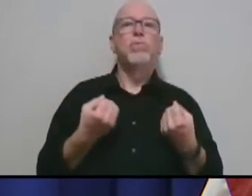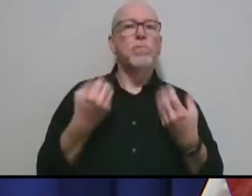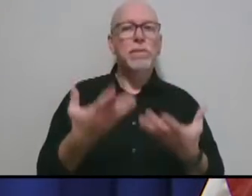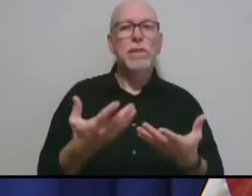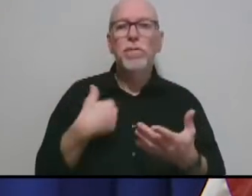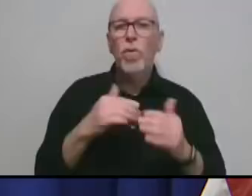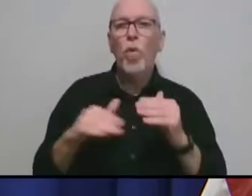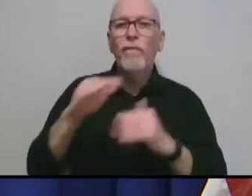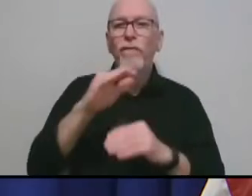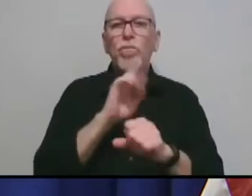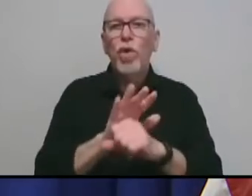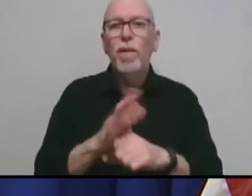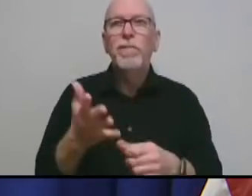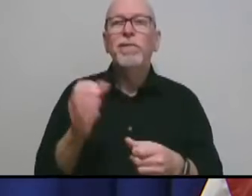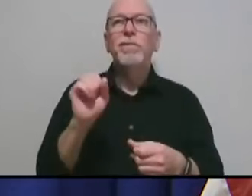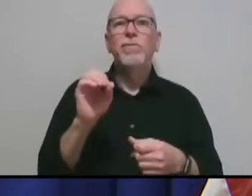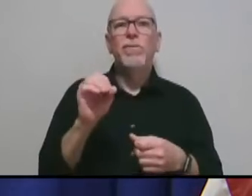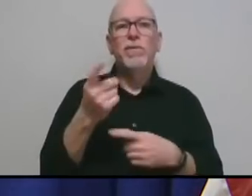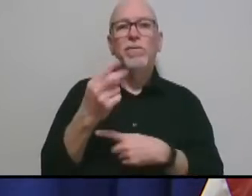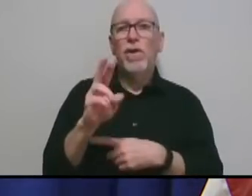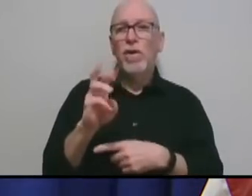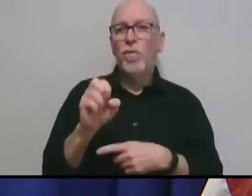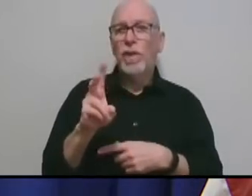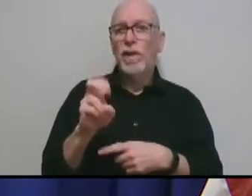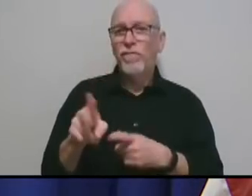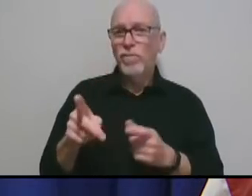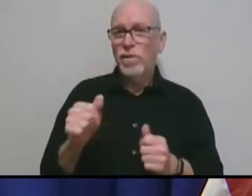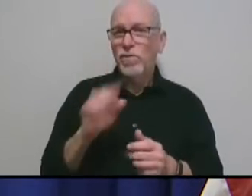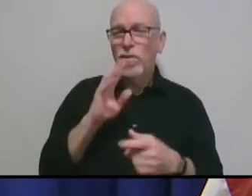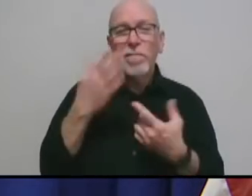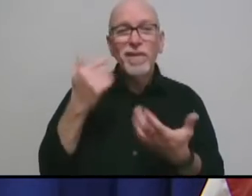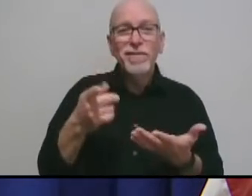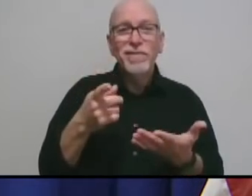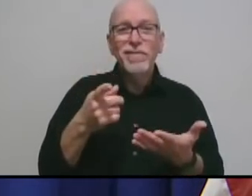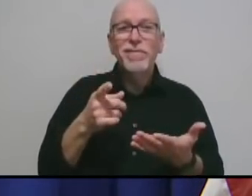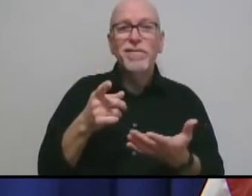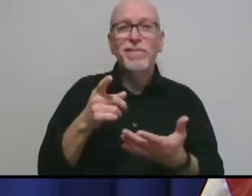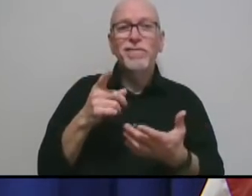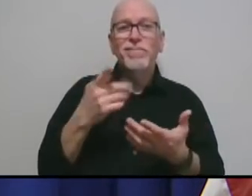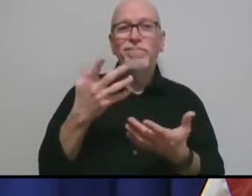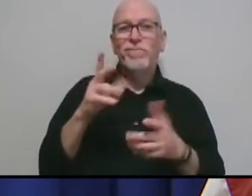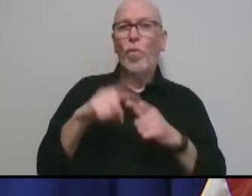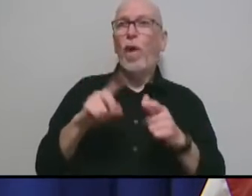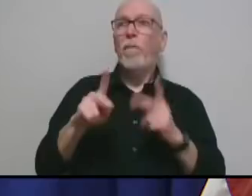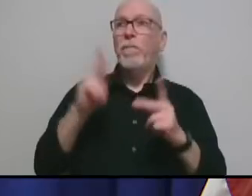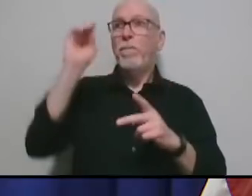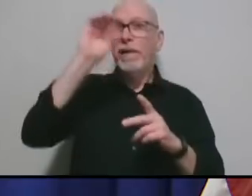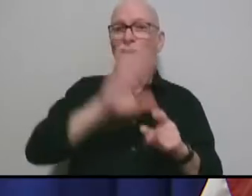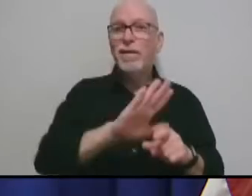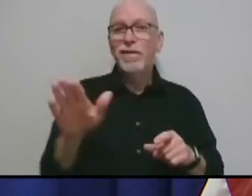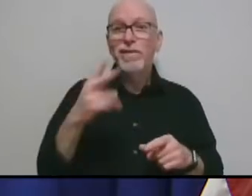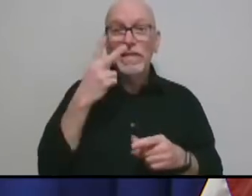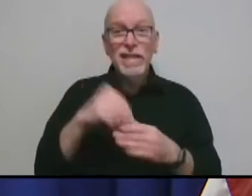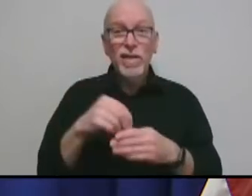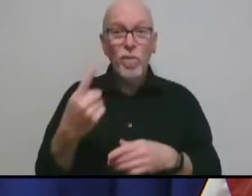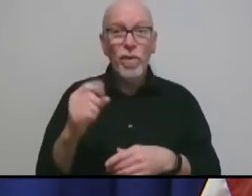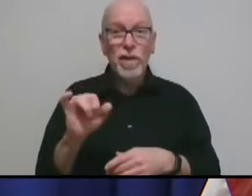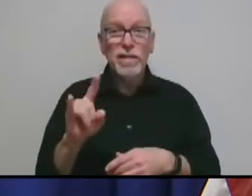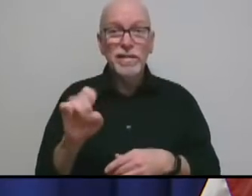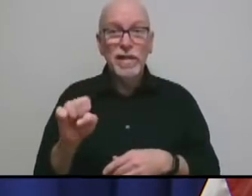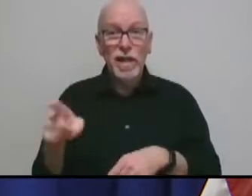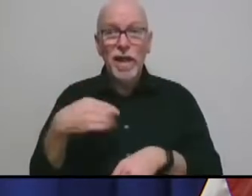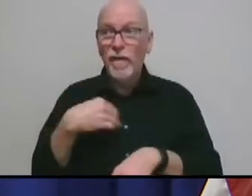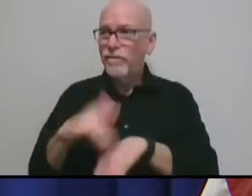overpromising. So, Dr. Weaver, you want to talk about, because it is what people think about, and when you see in one site availability and you